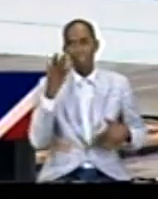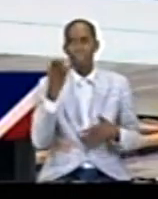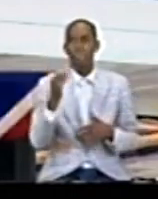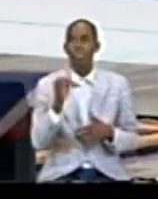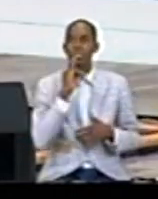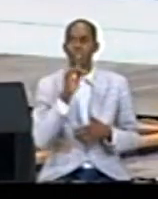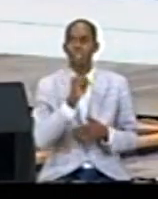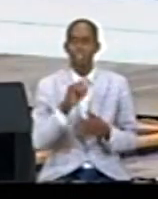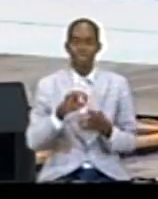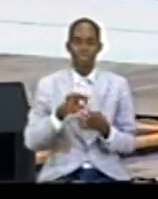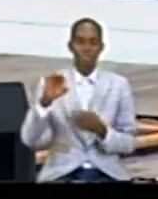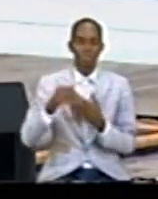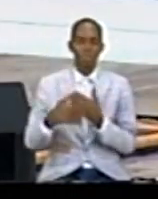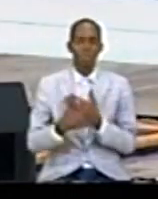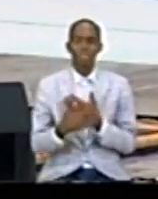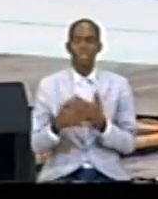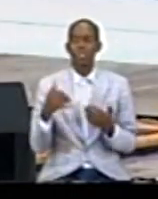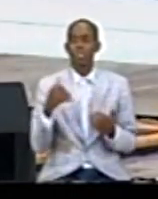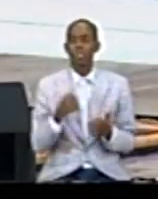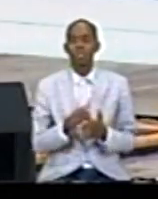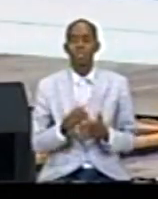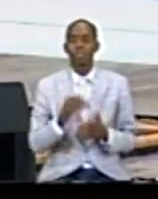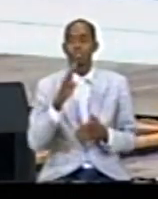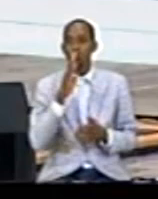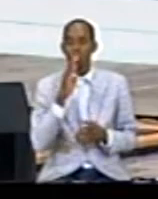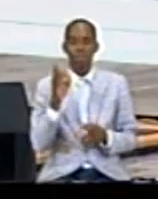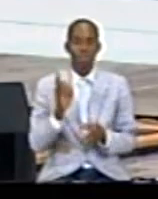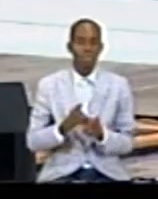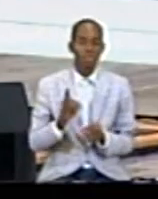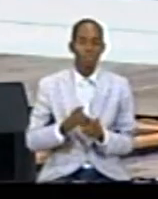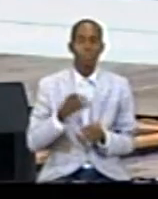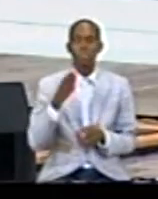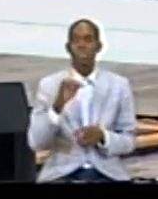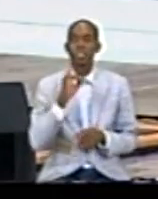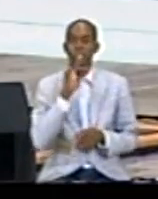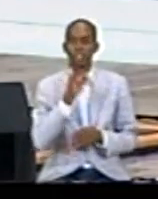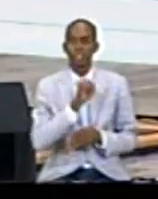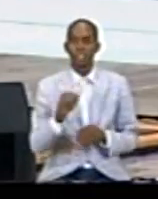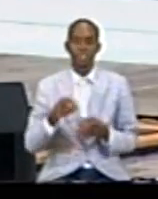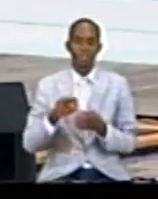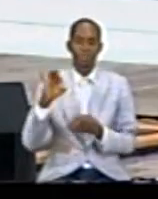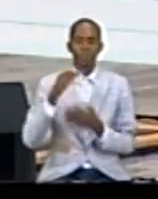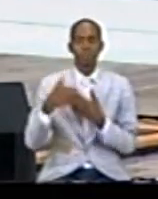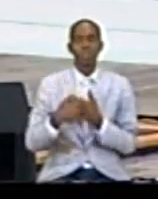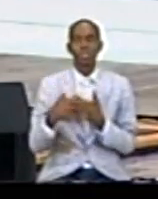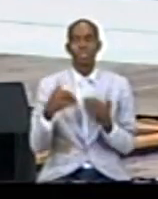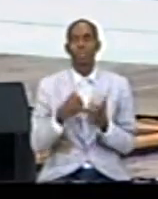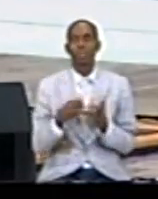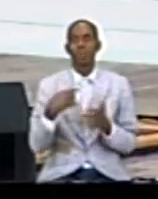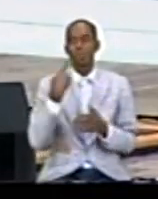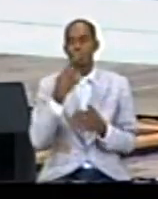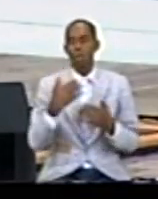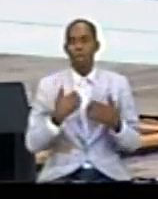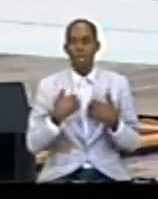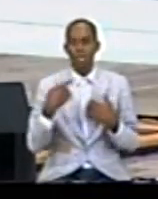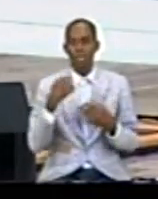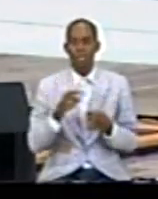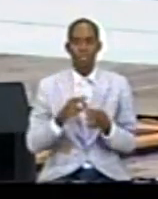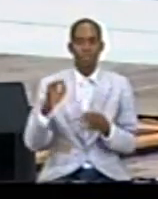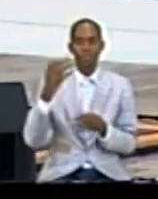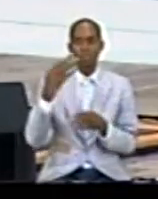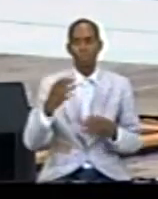spirit behind that. Impotence. There's a spirit behind that. Which had a spirit of infirmity